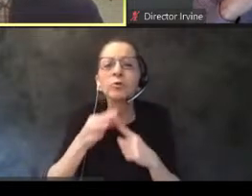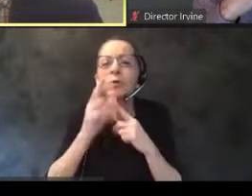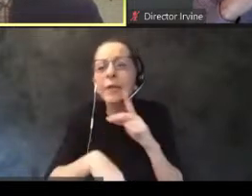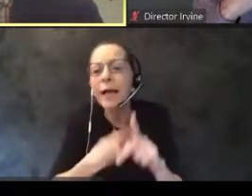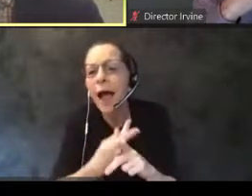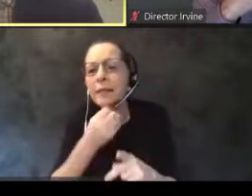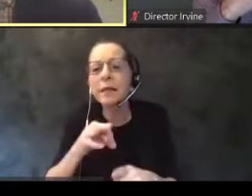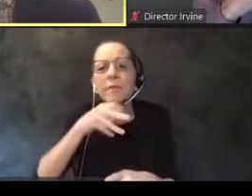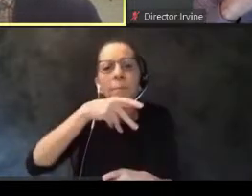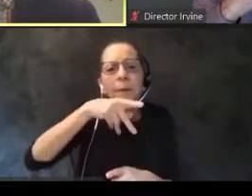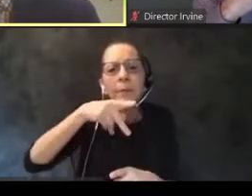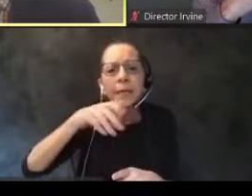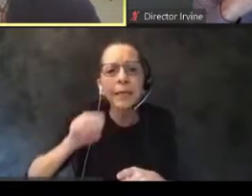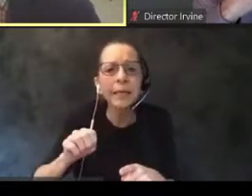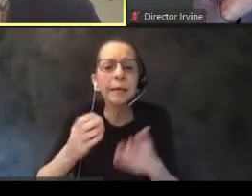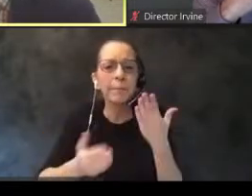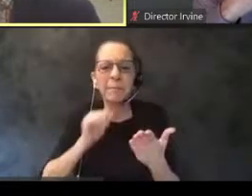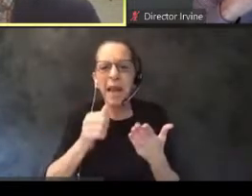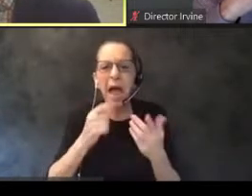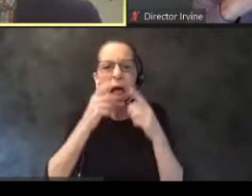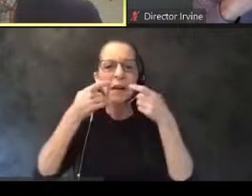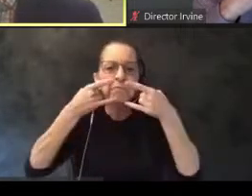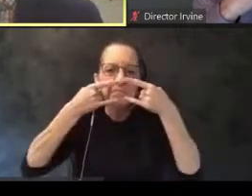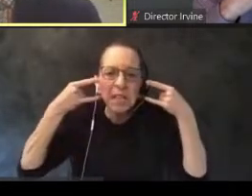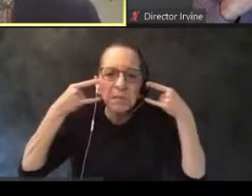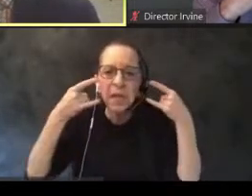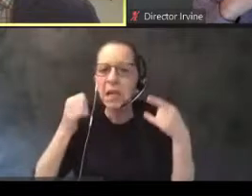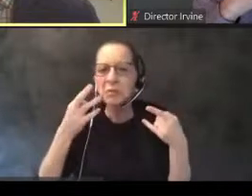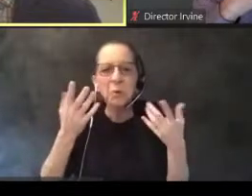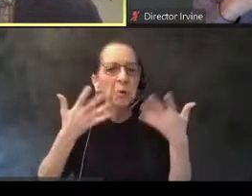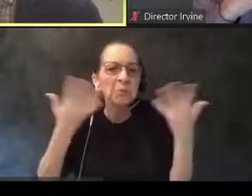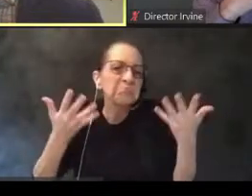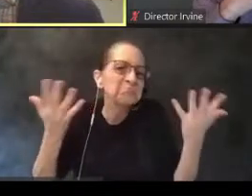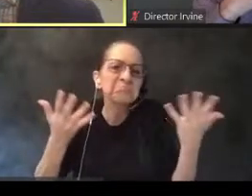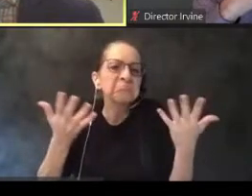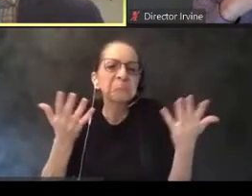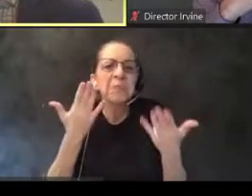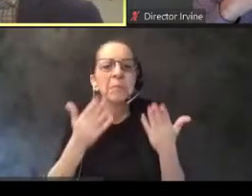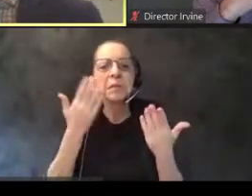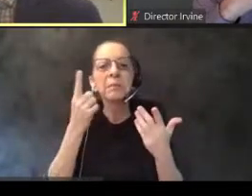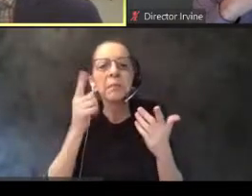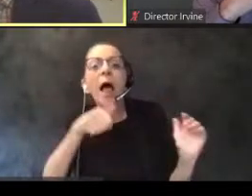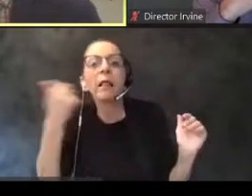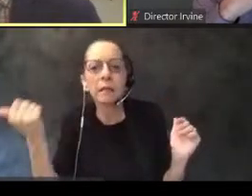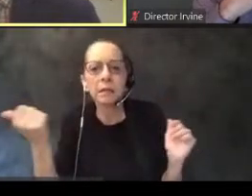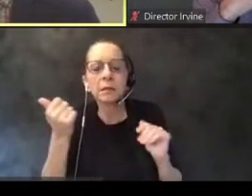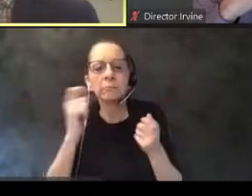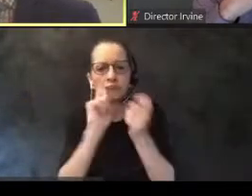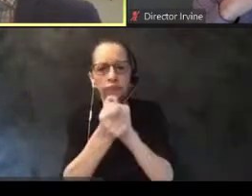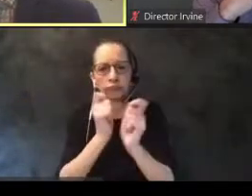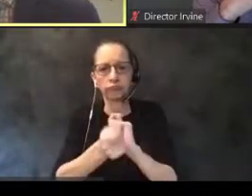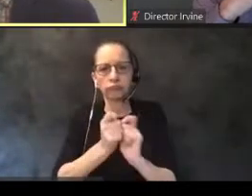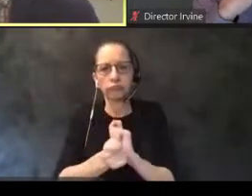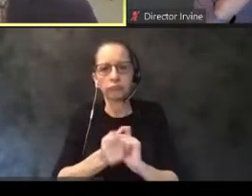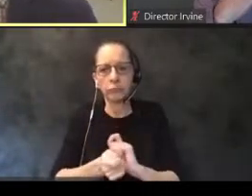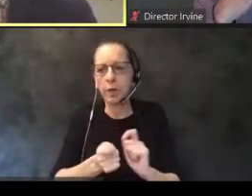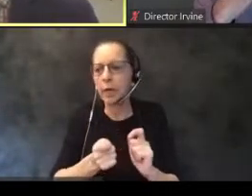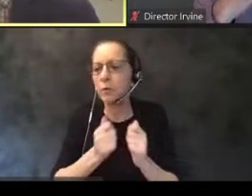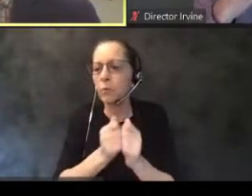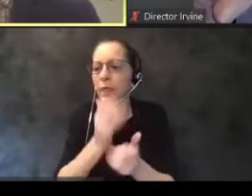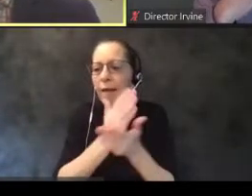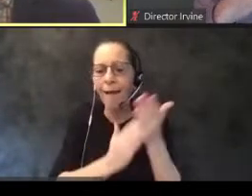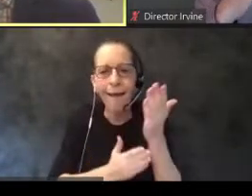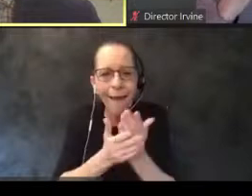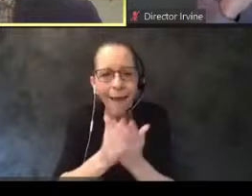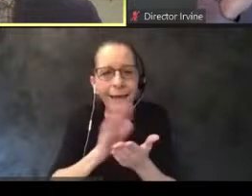of PPE, maybe not face masks or whatnot, but maybe, there's other things with hand sanitizer